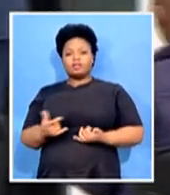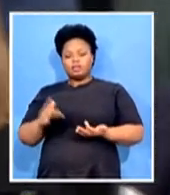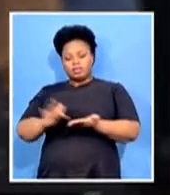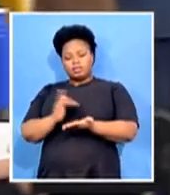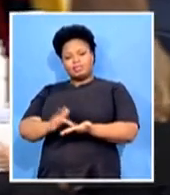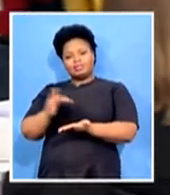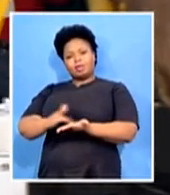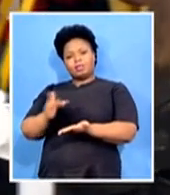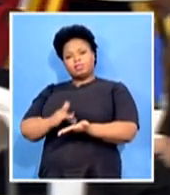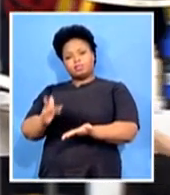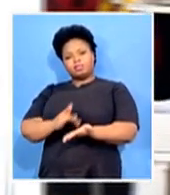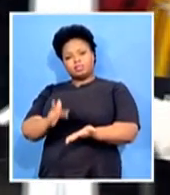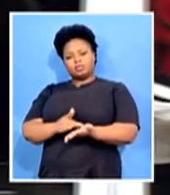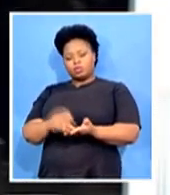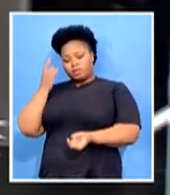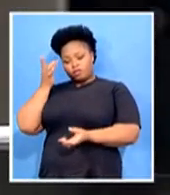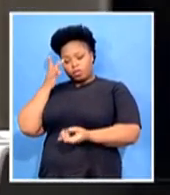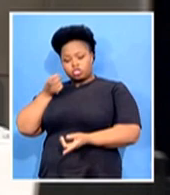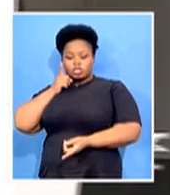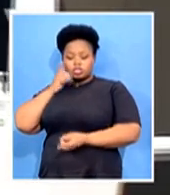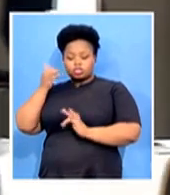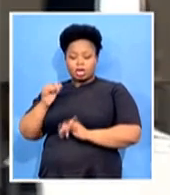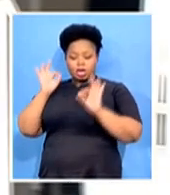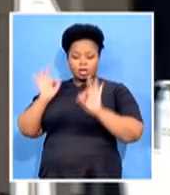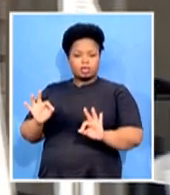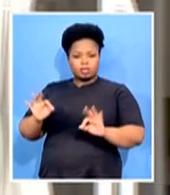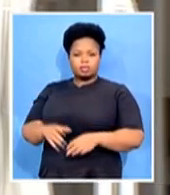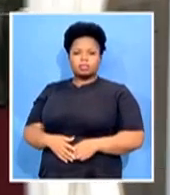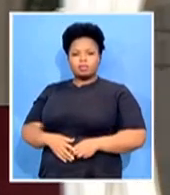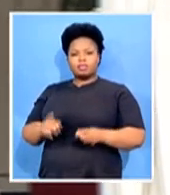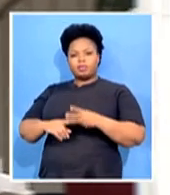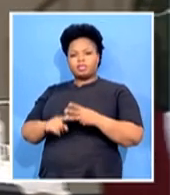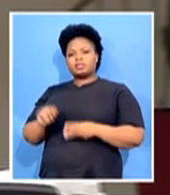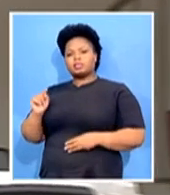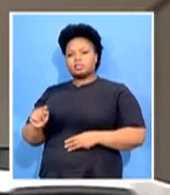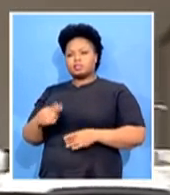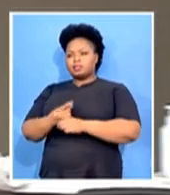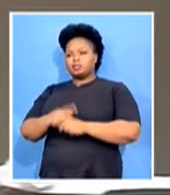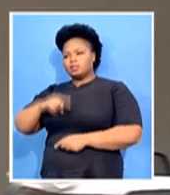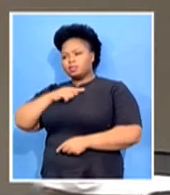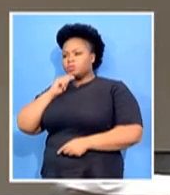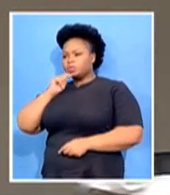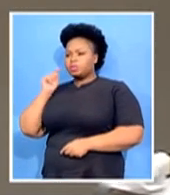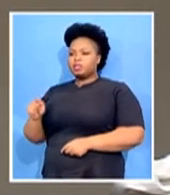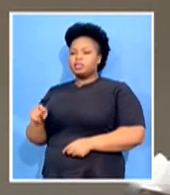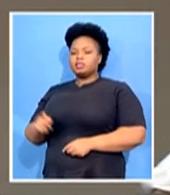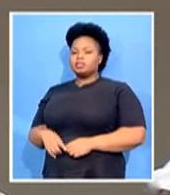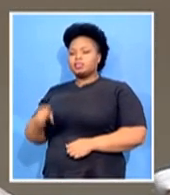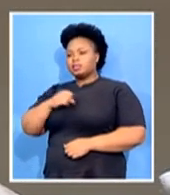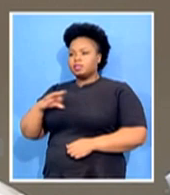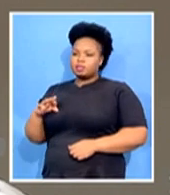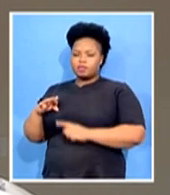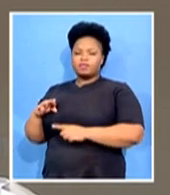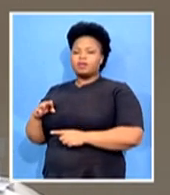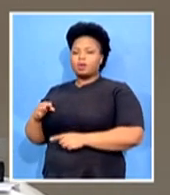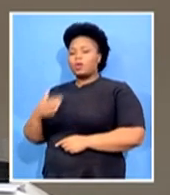again. Once your details are checked again, it's a matter of the trial staff, mixing up the vaccine, or drawing up the vaccine at least, bringing the